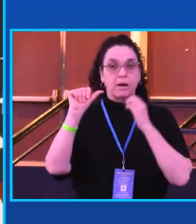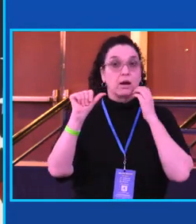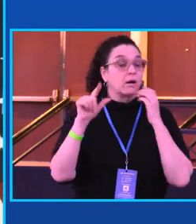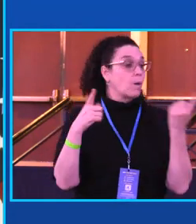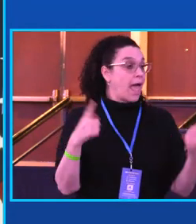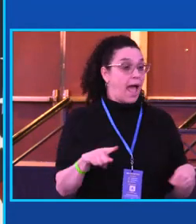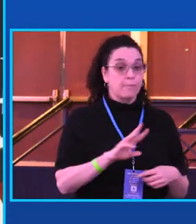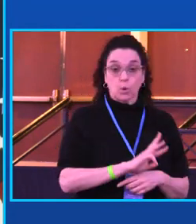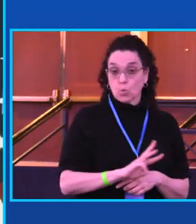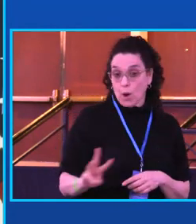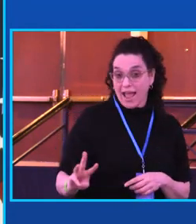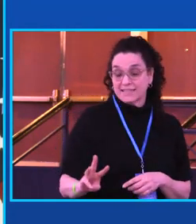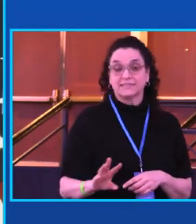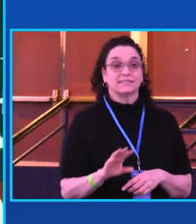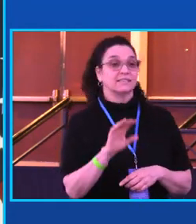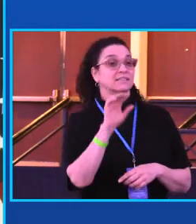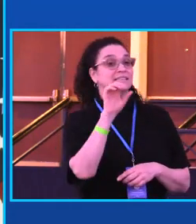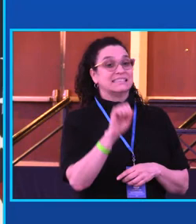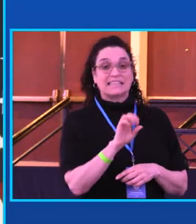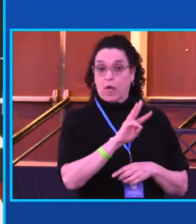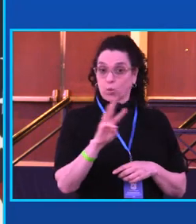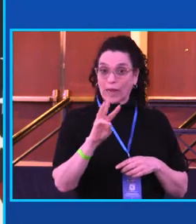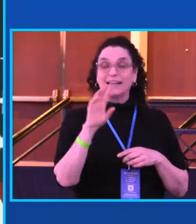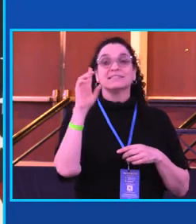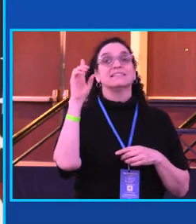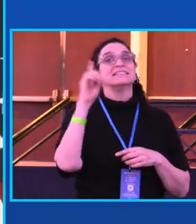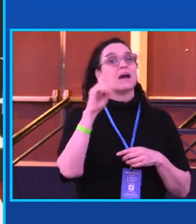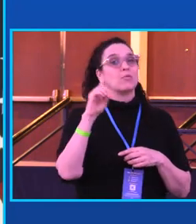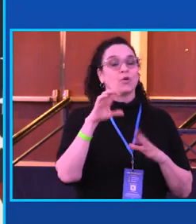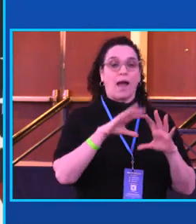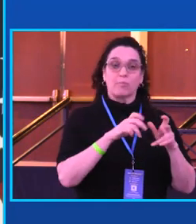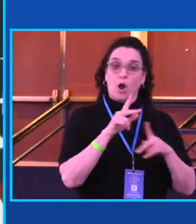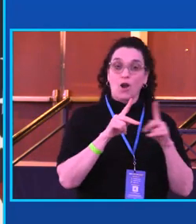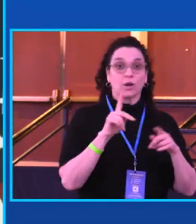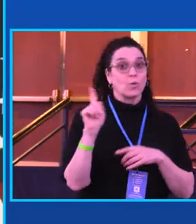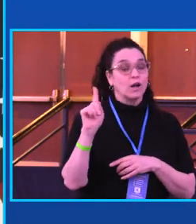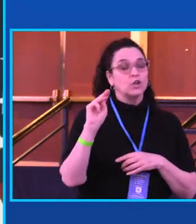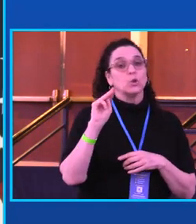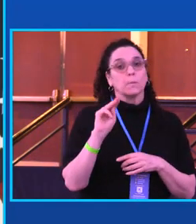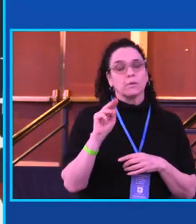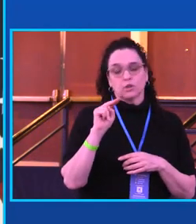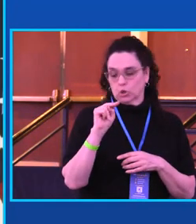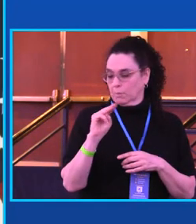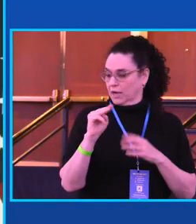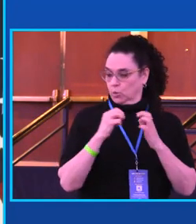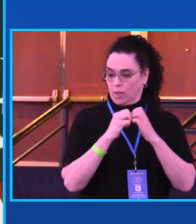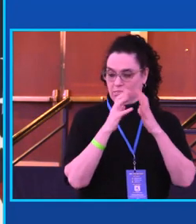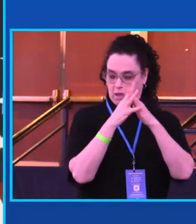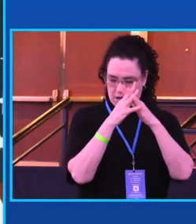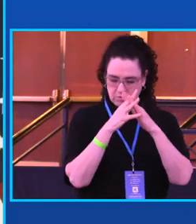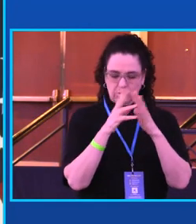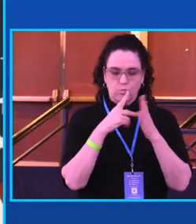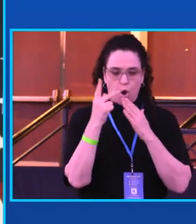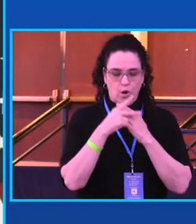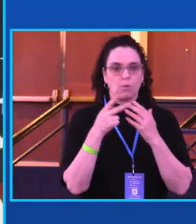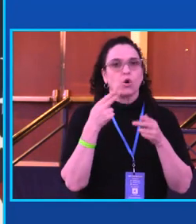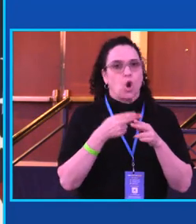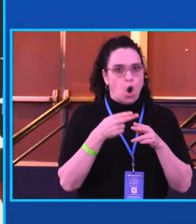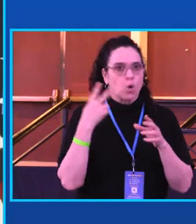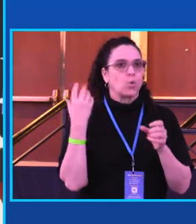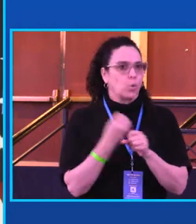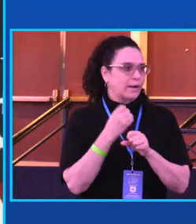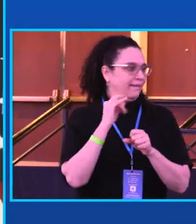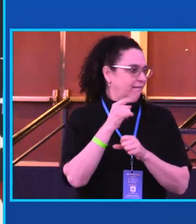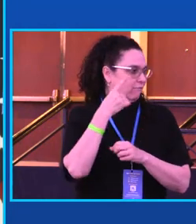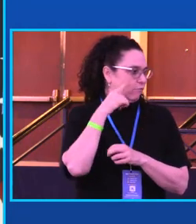West, in the Southwest, the Democratic Party of New Mexico has launched an innovative program called Women for the Win, which is